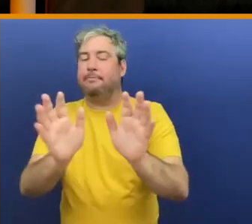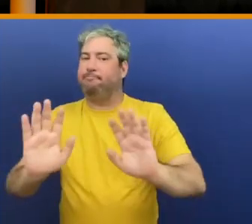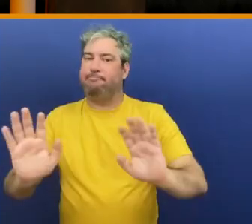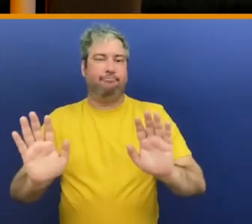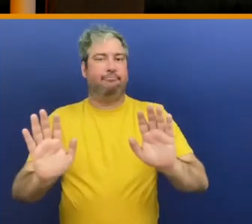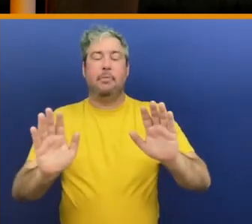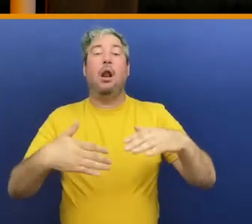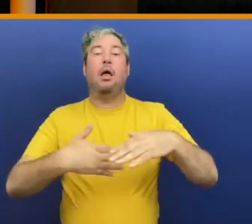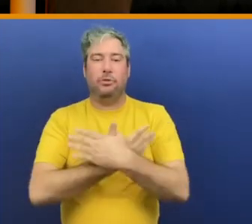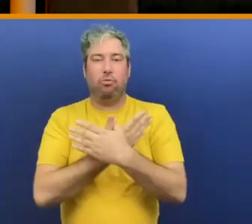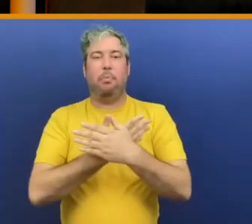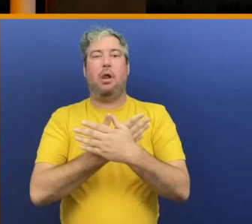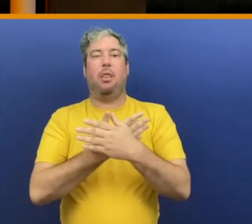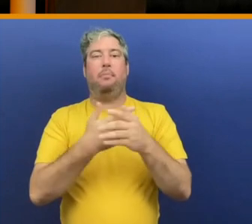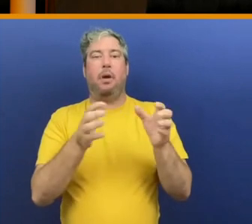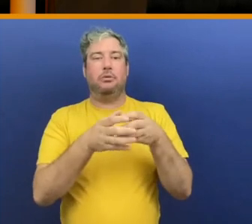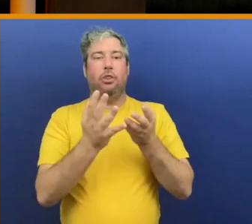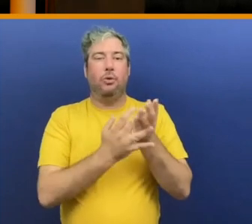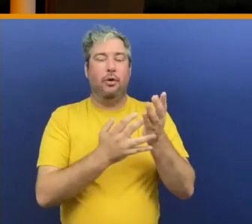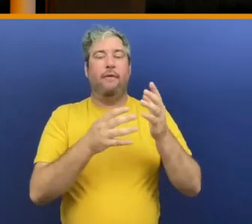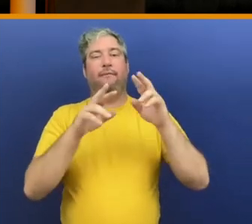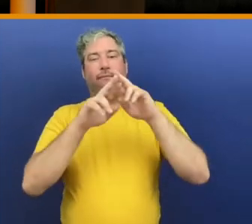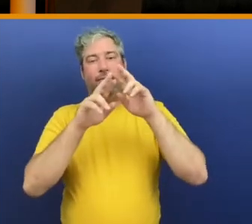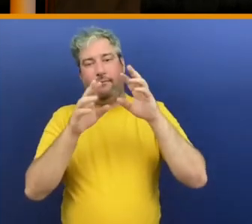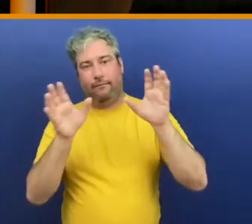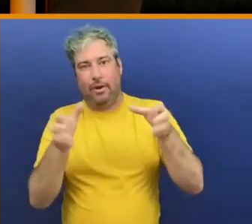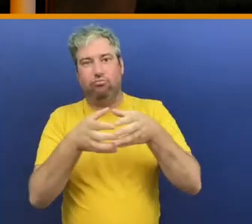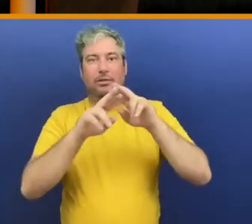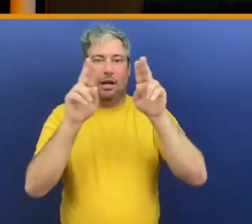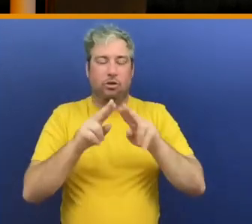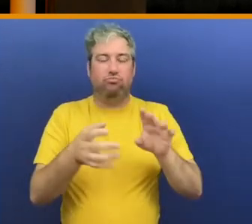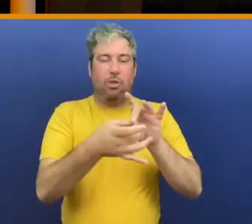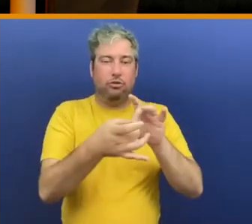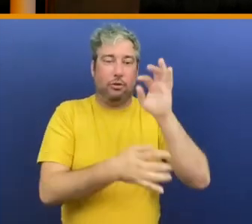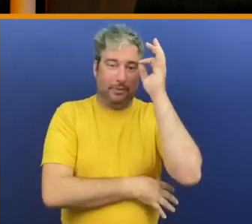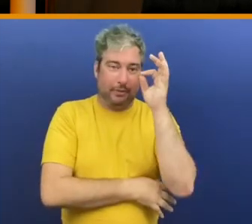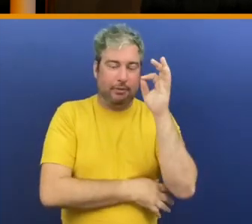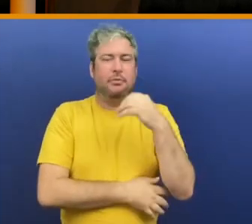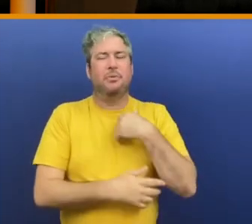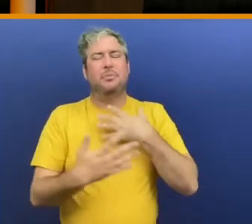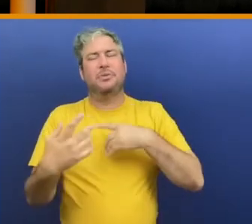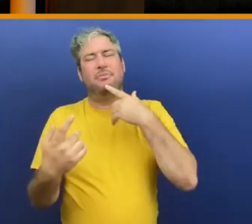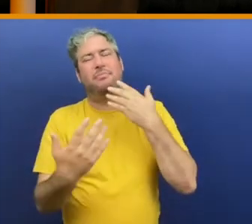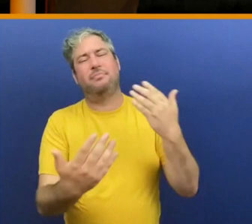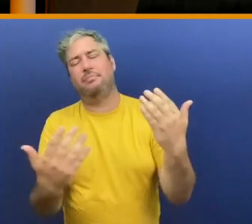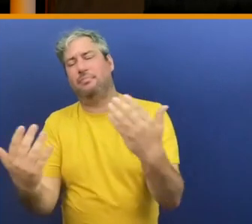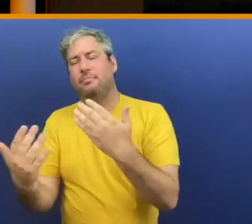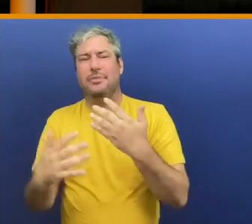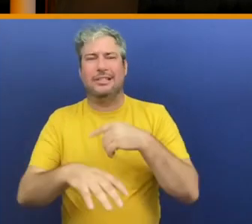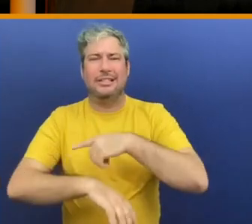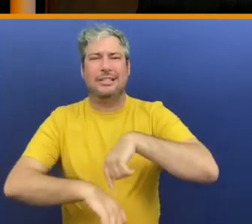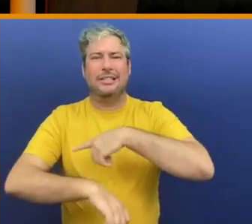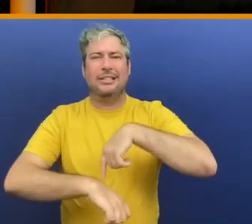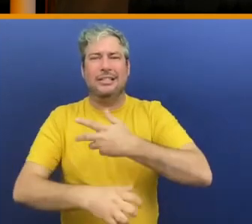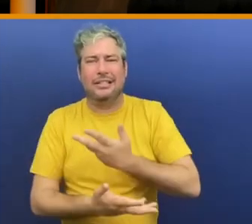My thanks to them for the many hours of discussion and time given to our deliberations. There is more to do,